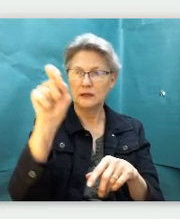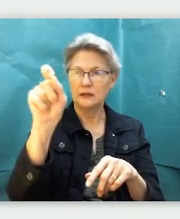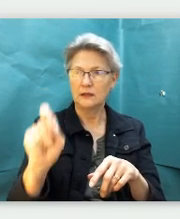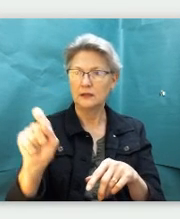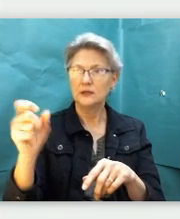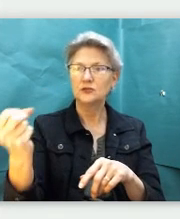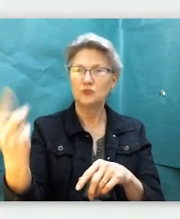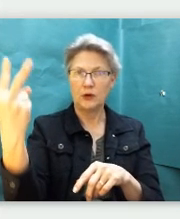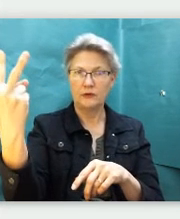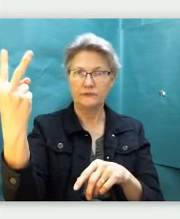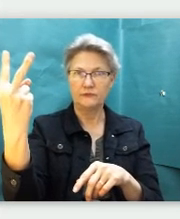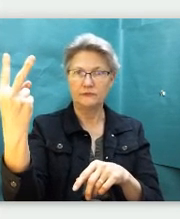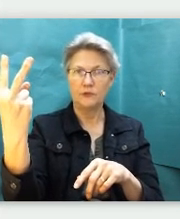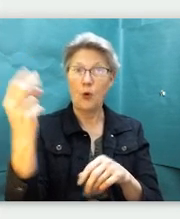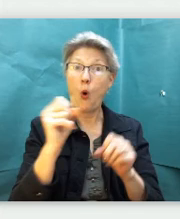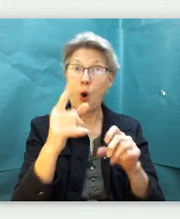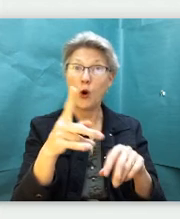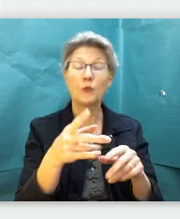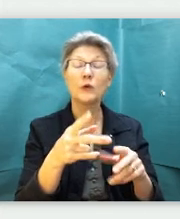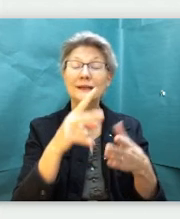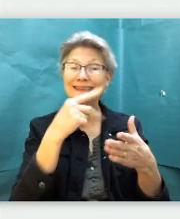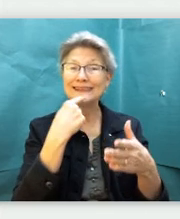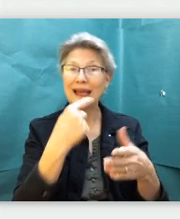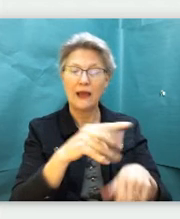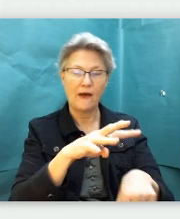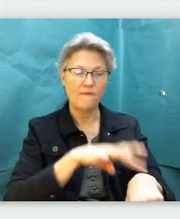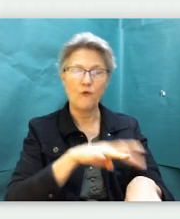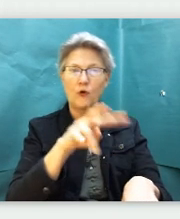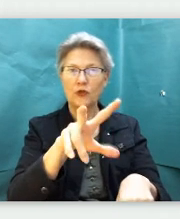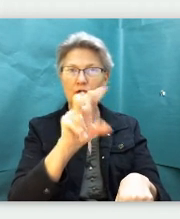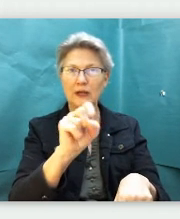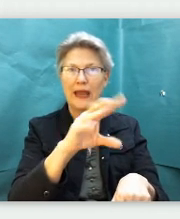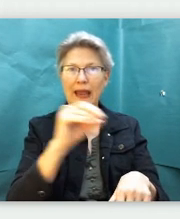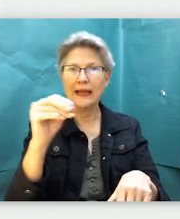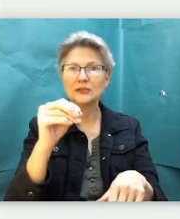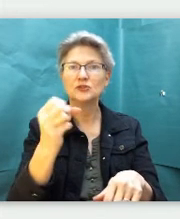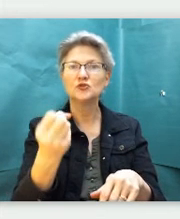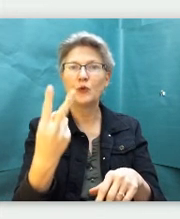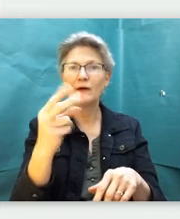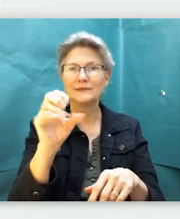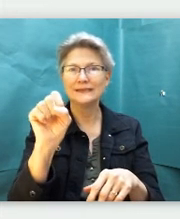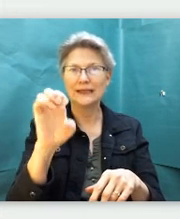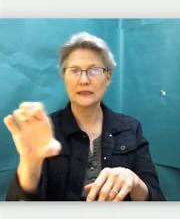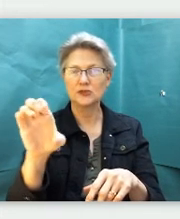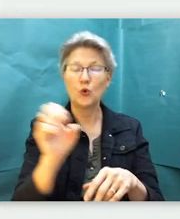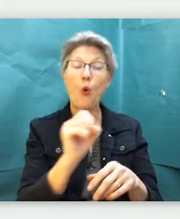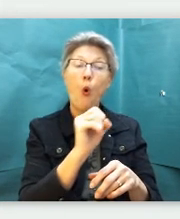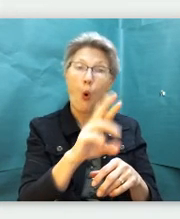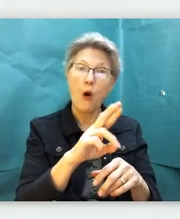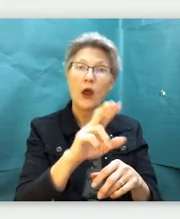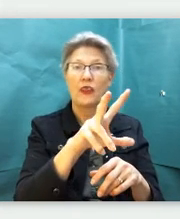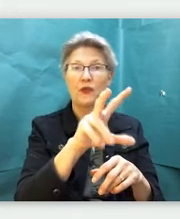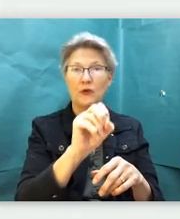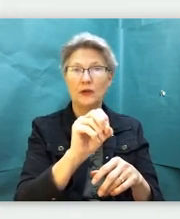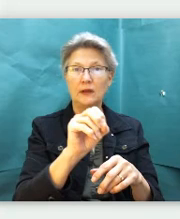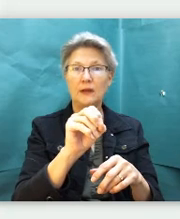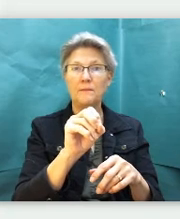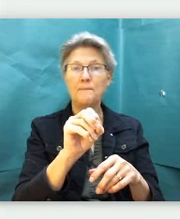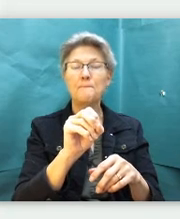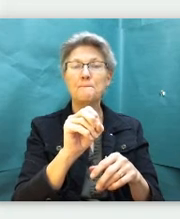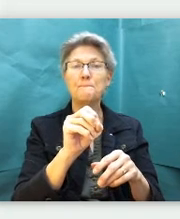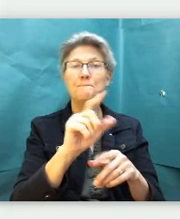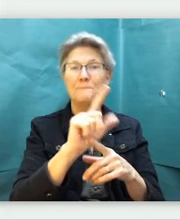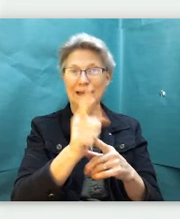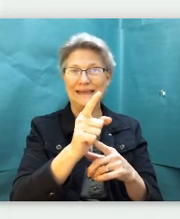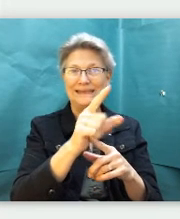seconds. Or we'd read it as 4:30 and 12 seconds, or 30 minutes and 12 seconds